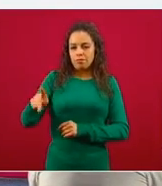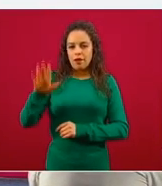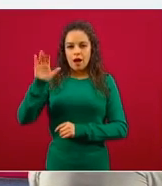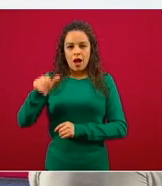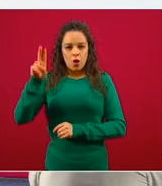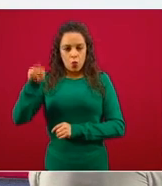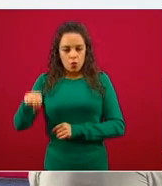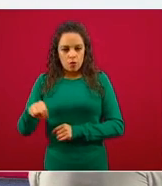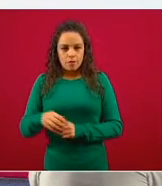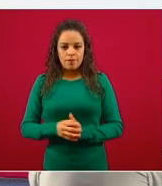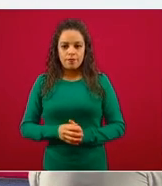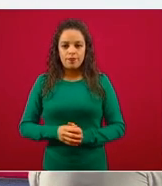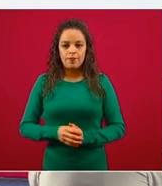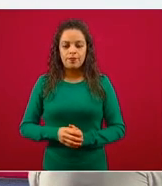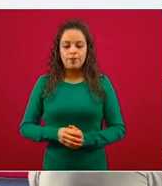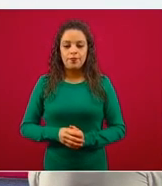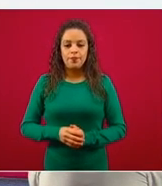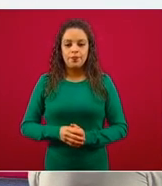decrease.